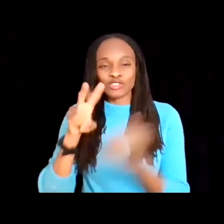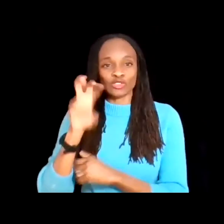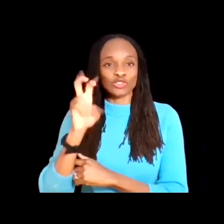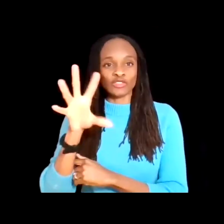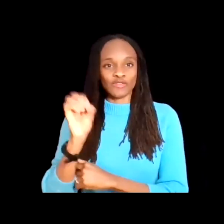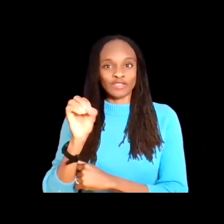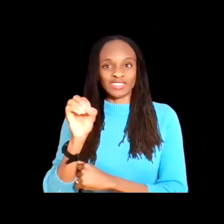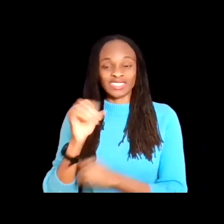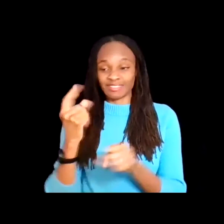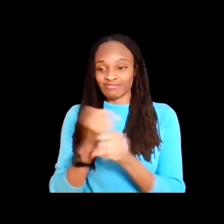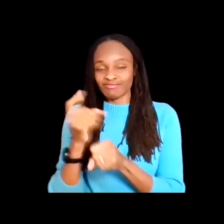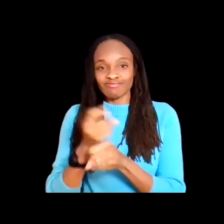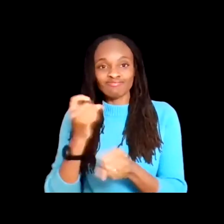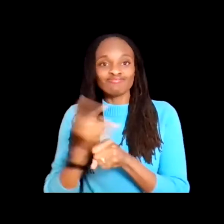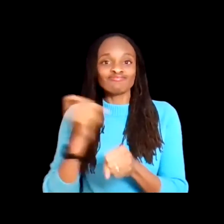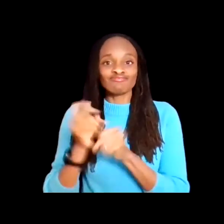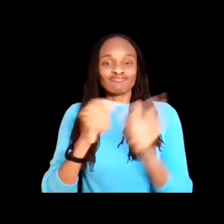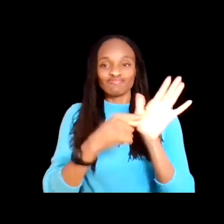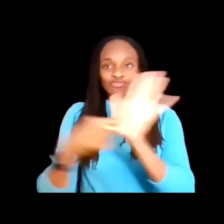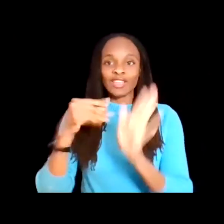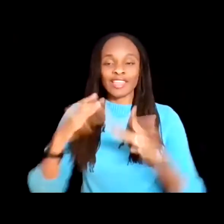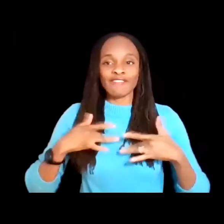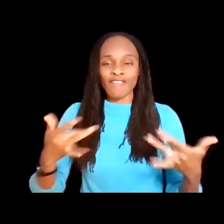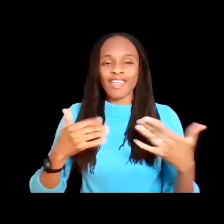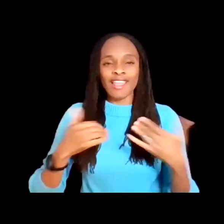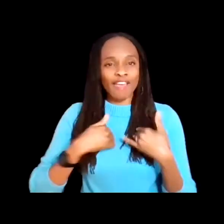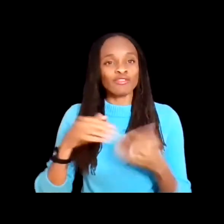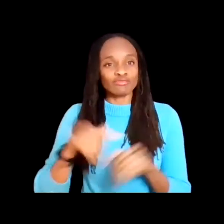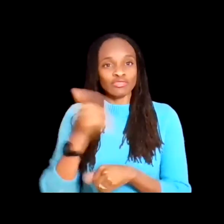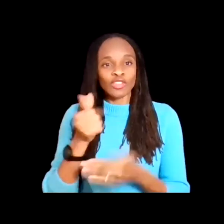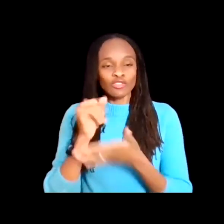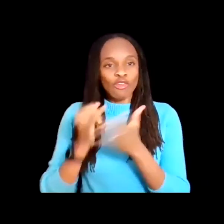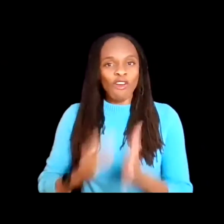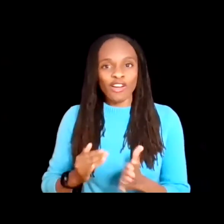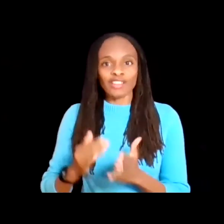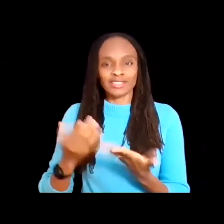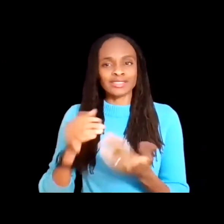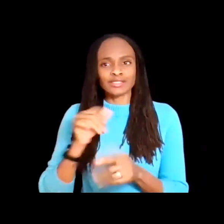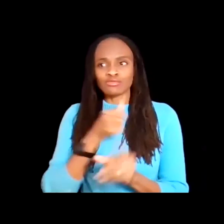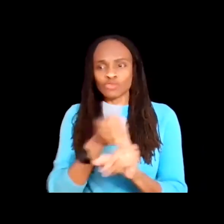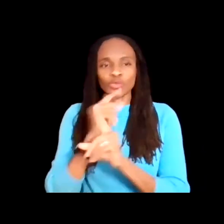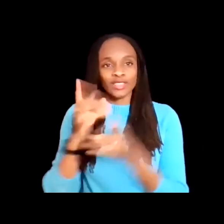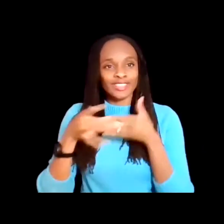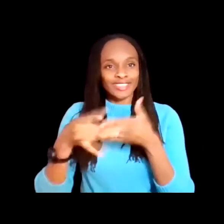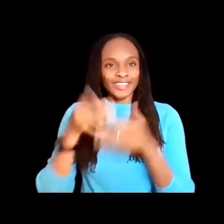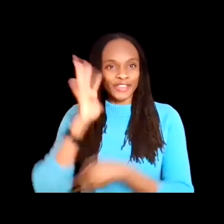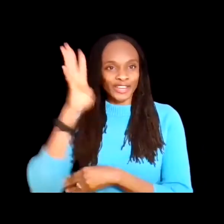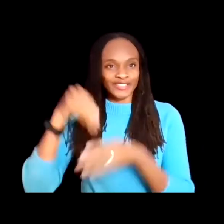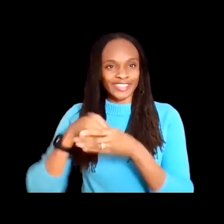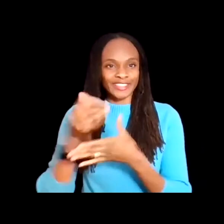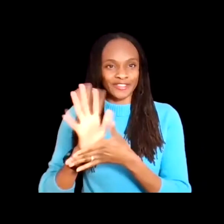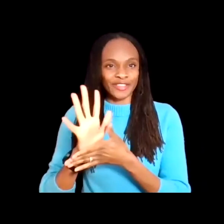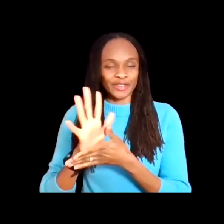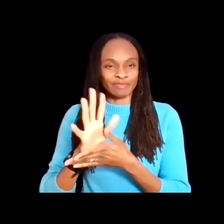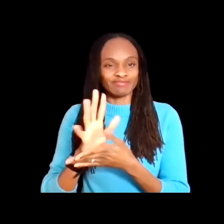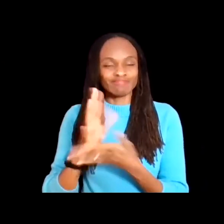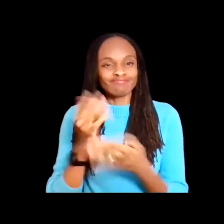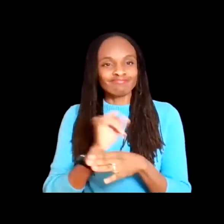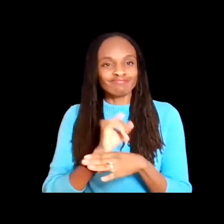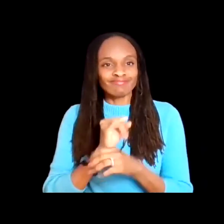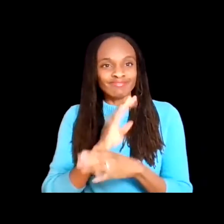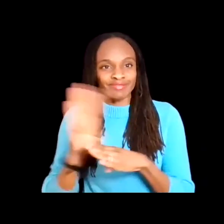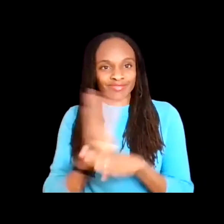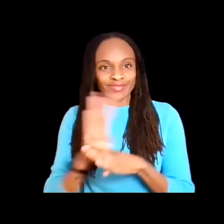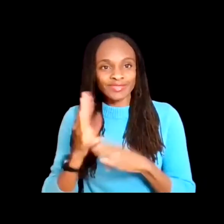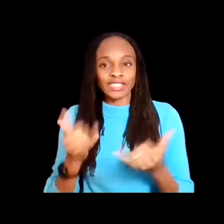they provide access to a network of like-minded artists who are driving creativity in the film industry. I'd like to turn this panel now over